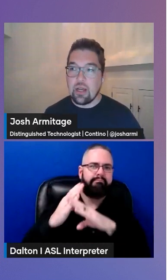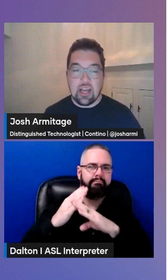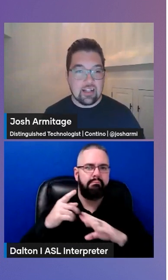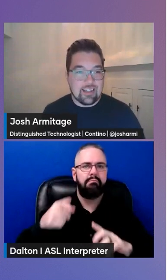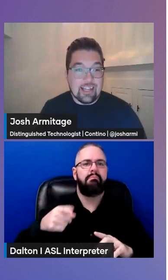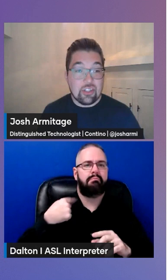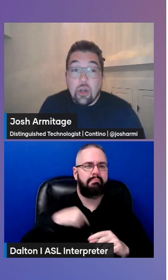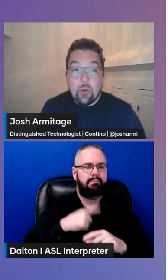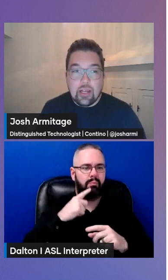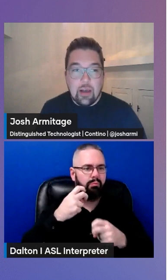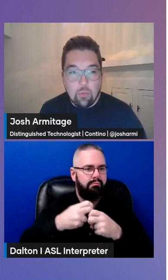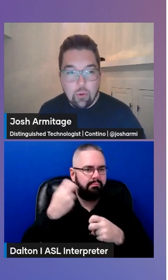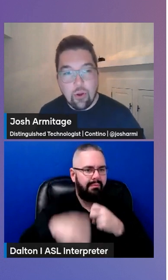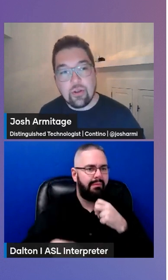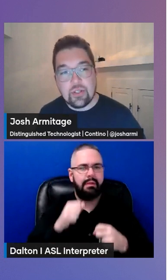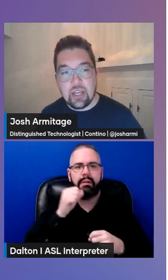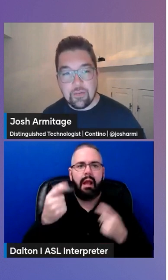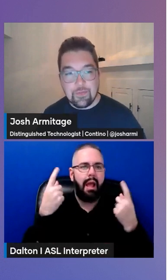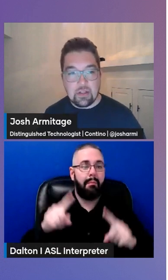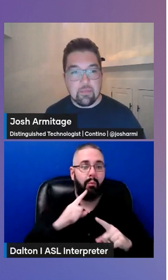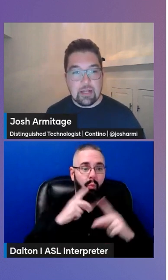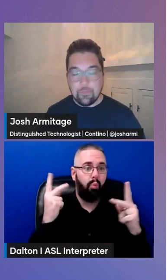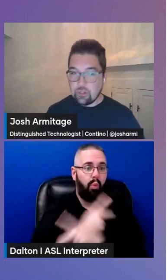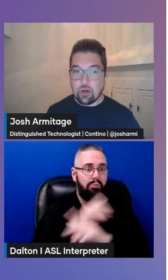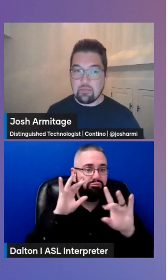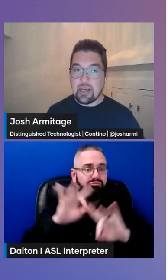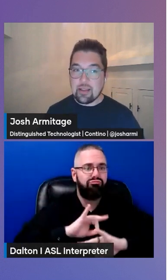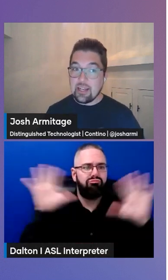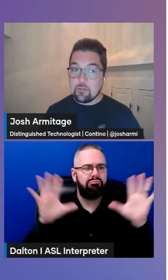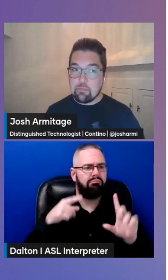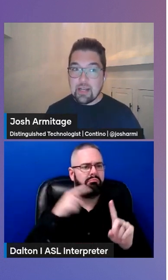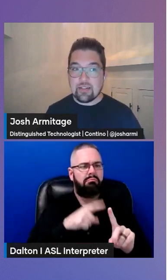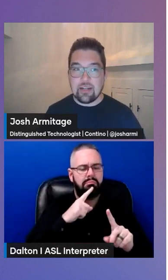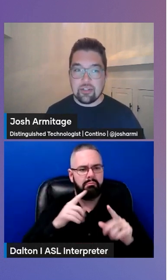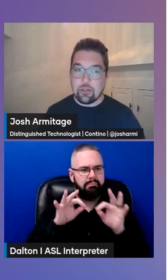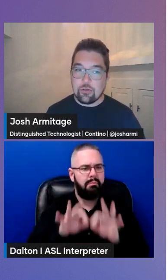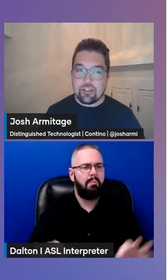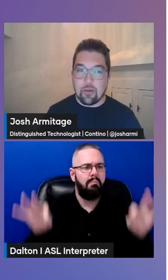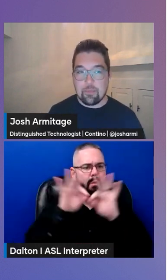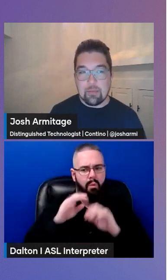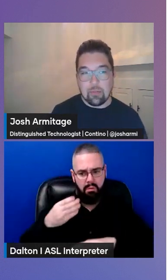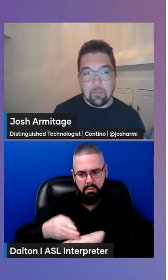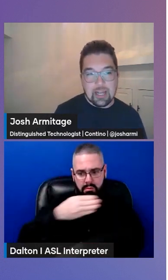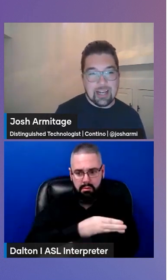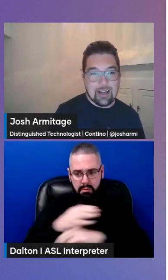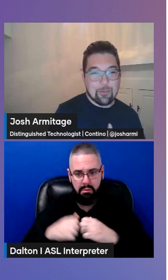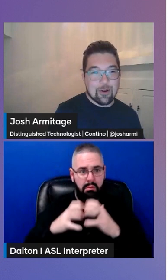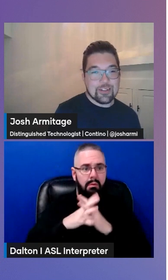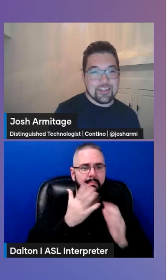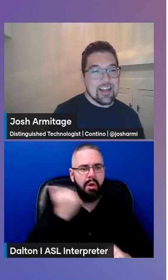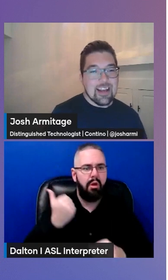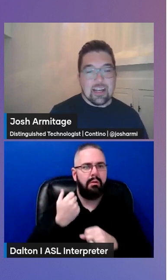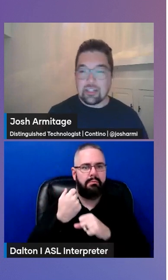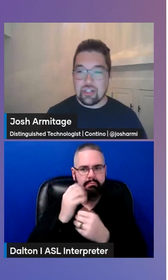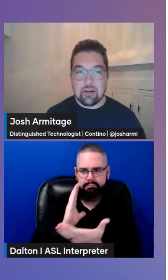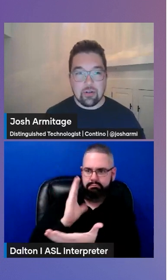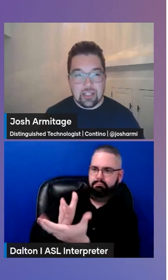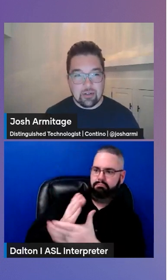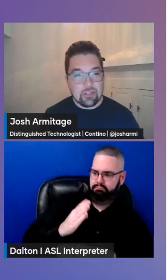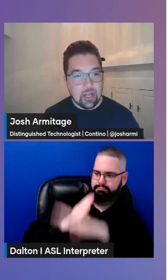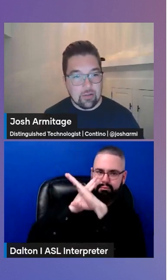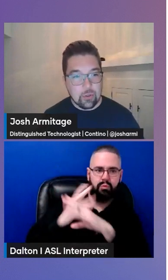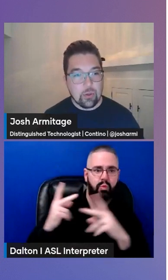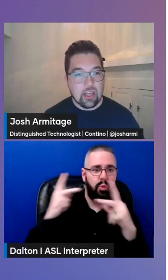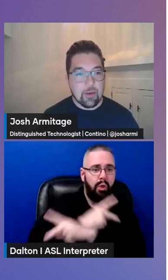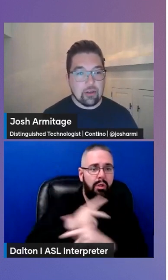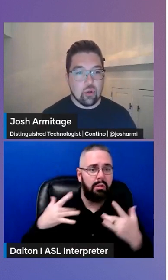so things don't get worse. It's fundamental for trying to make things better is that you stop people making it worse. Because generally, as I